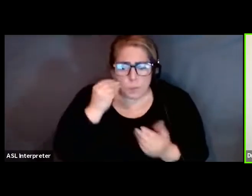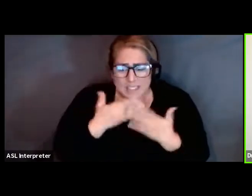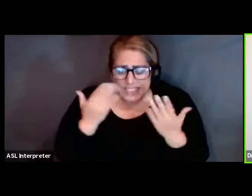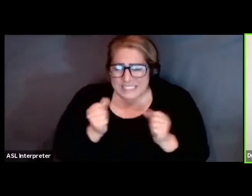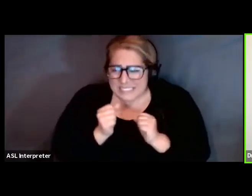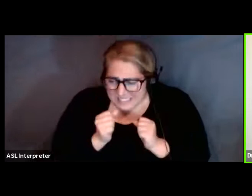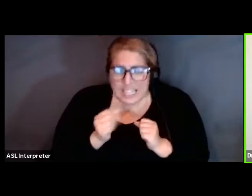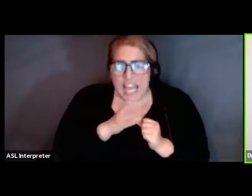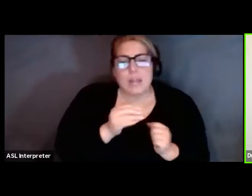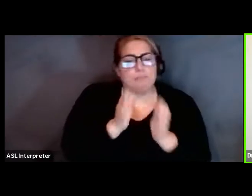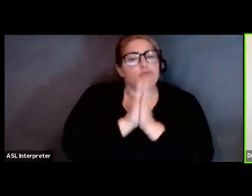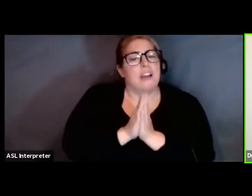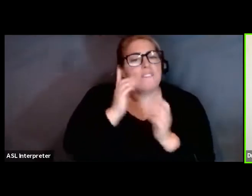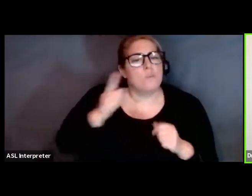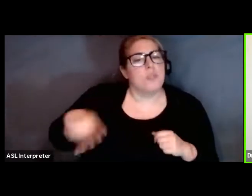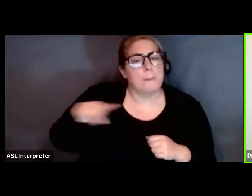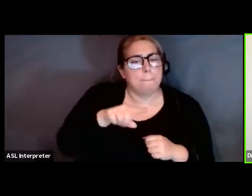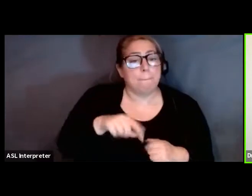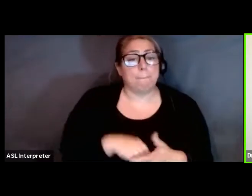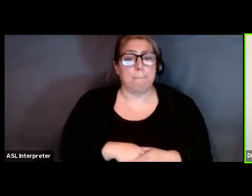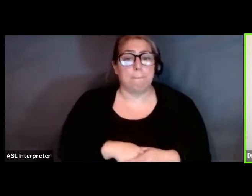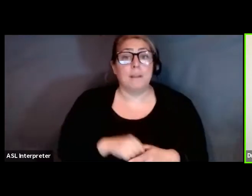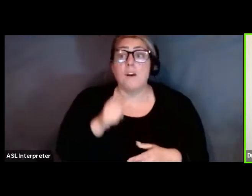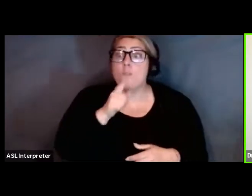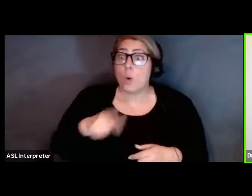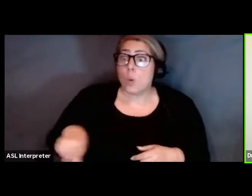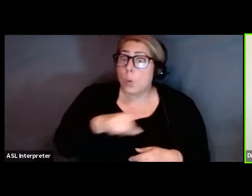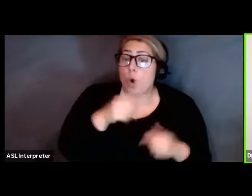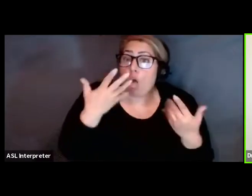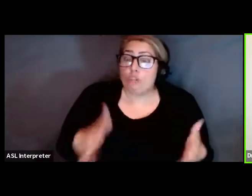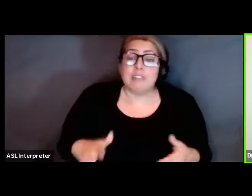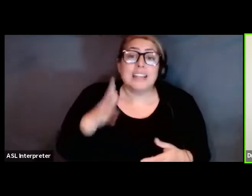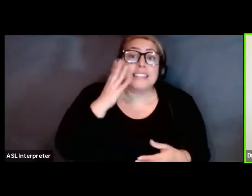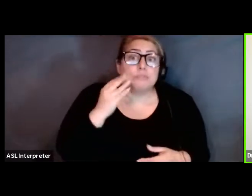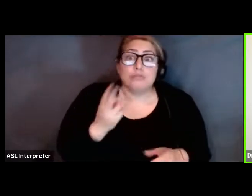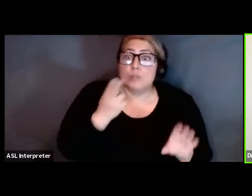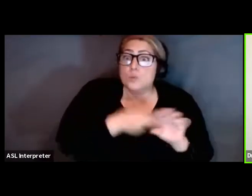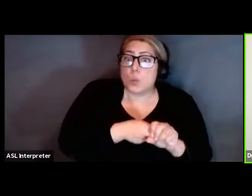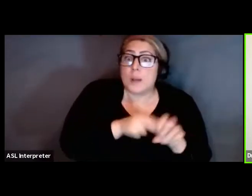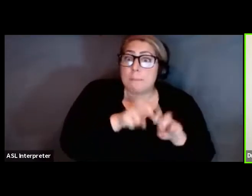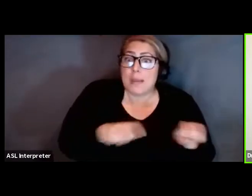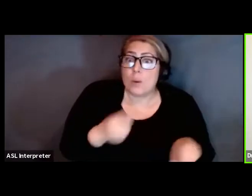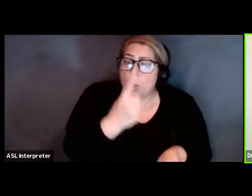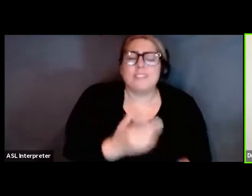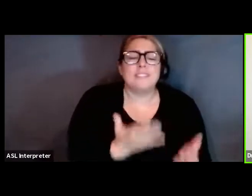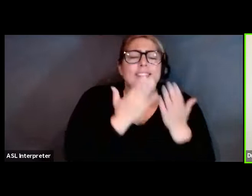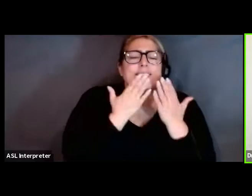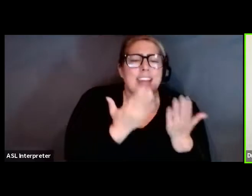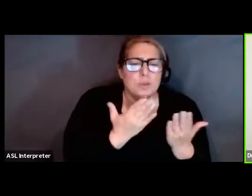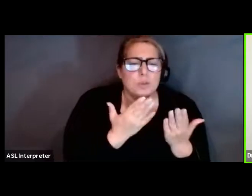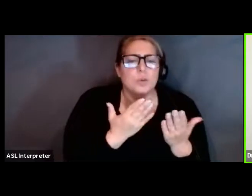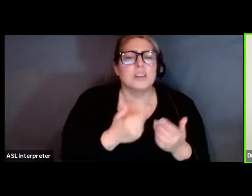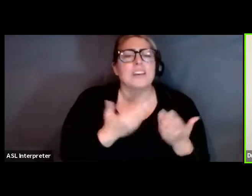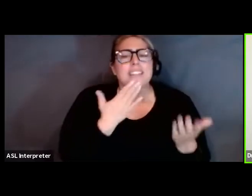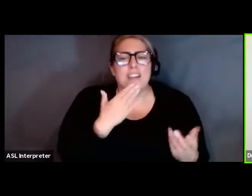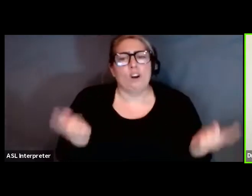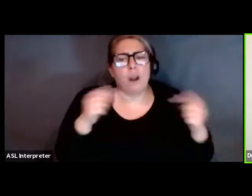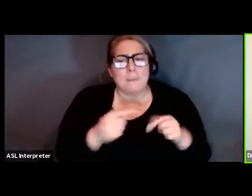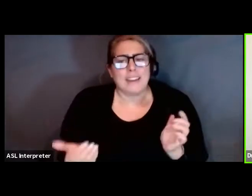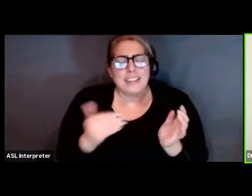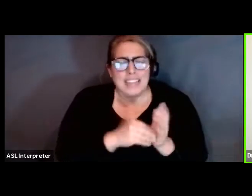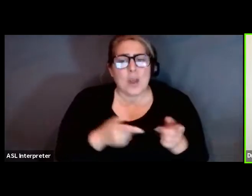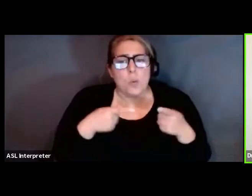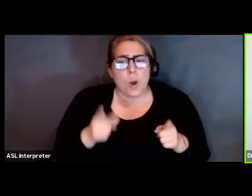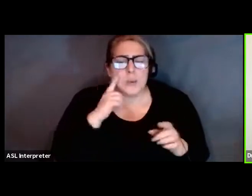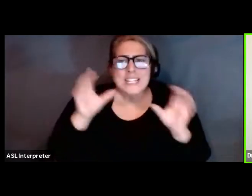you who joined us for panel one, thank you for continuing with us as we explore these pressing issues and push for new solutions in a post-pandemic New